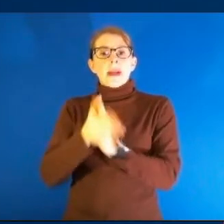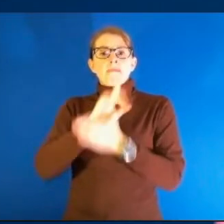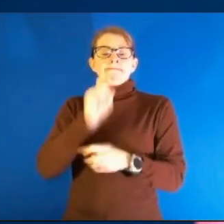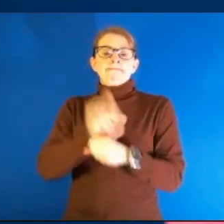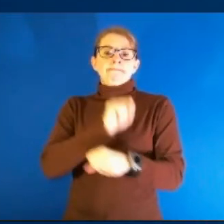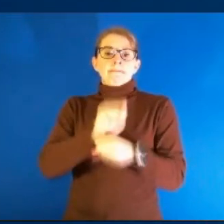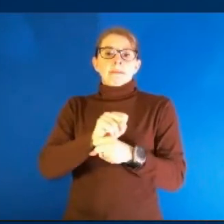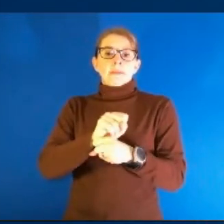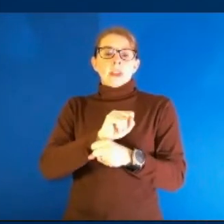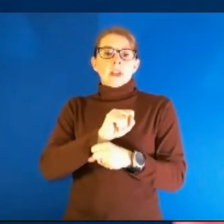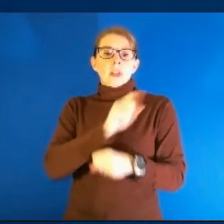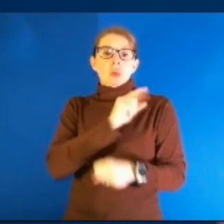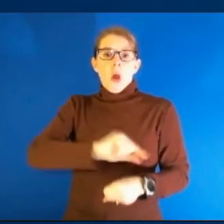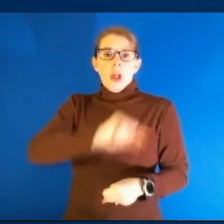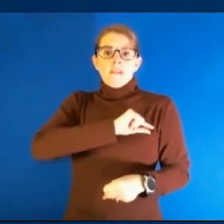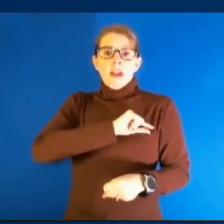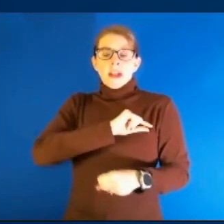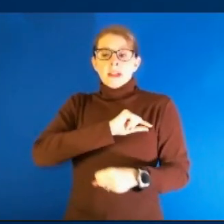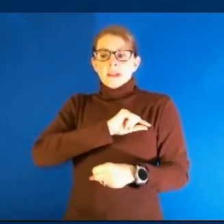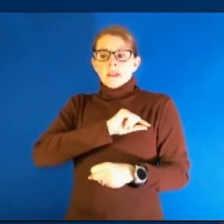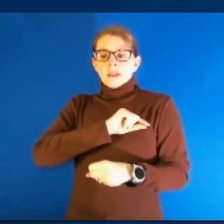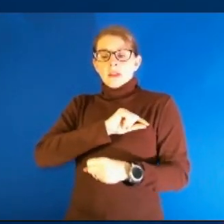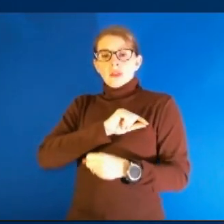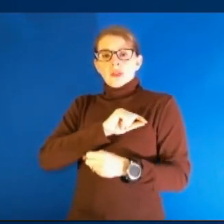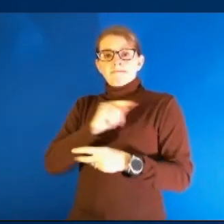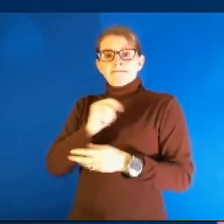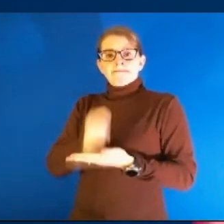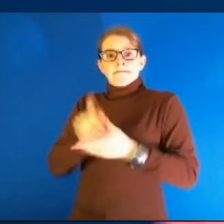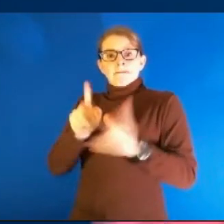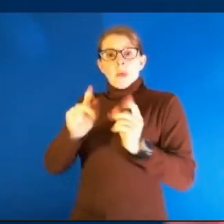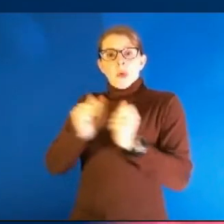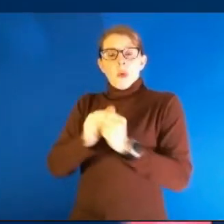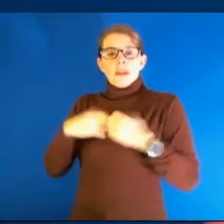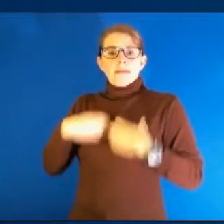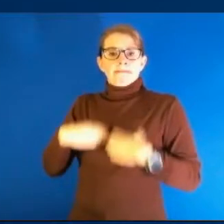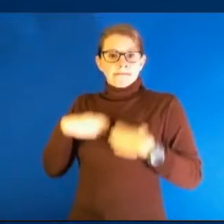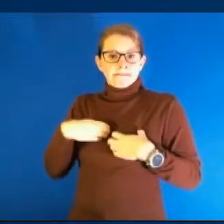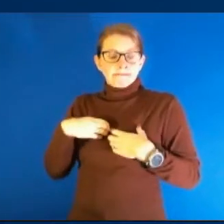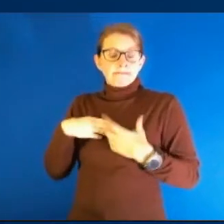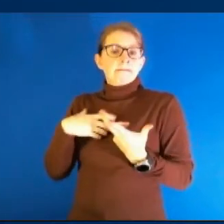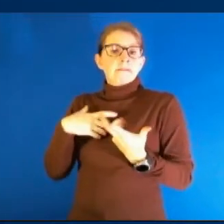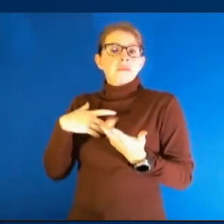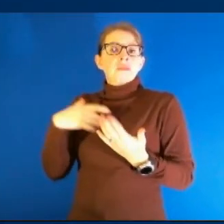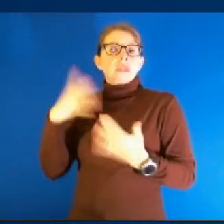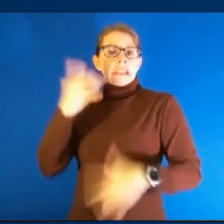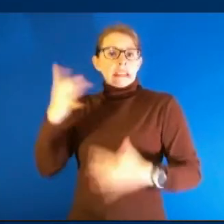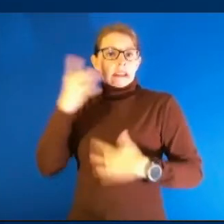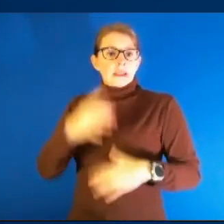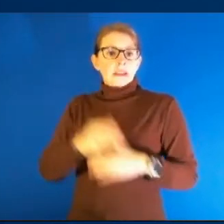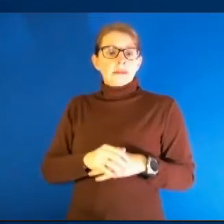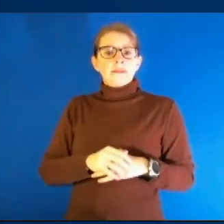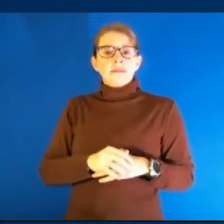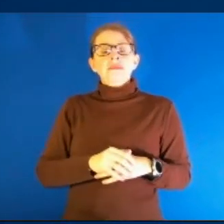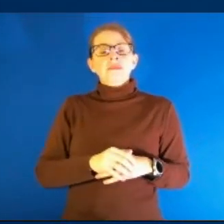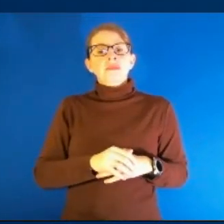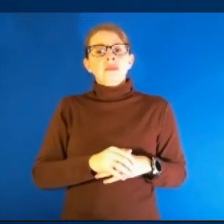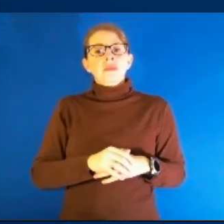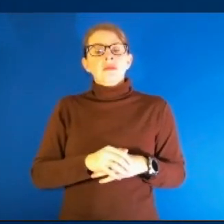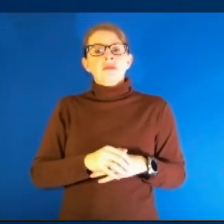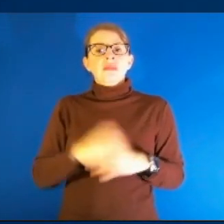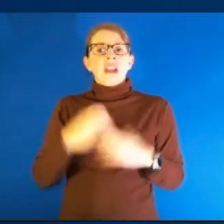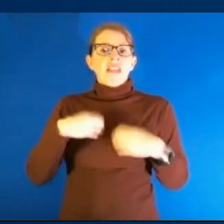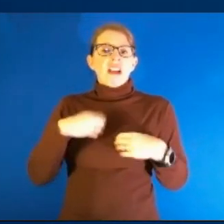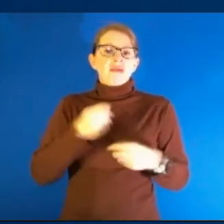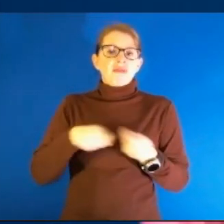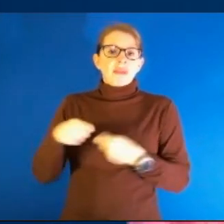care of people with lung disease and infectious disease. And I do a lot of cystic fibrosis. We've talked about that before, and lung transplant and things. And so